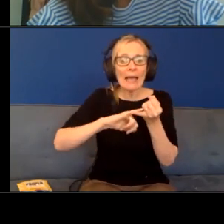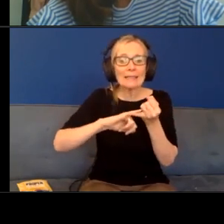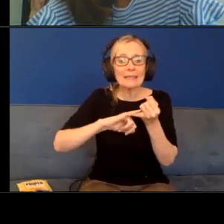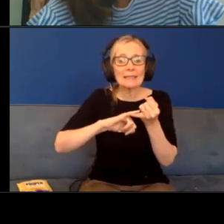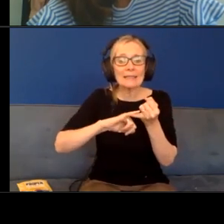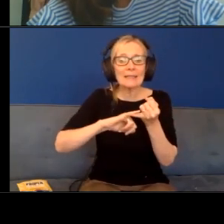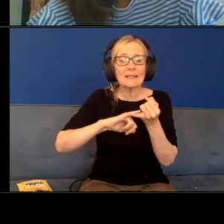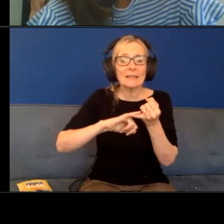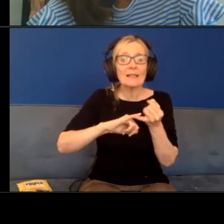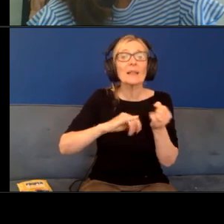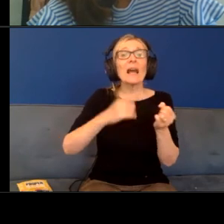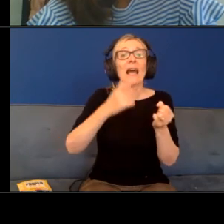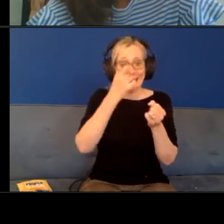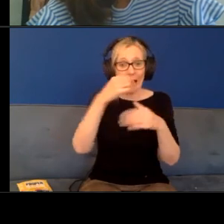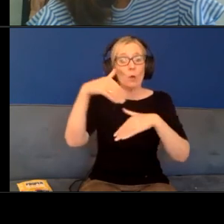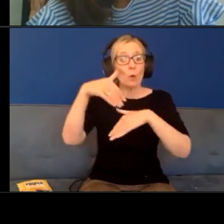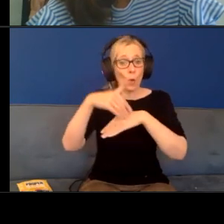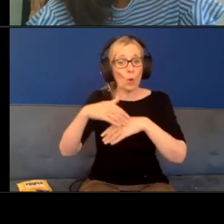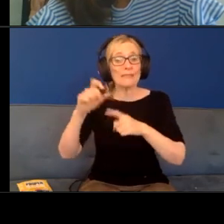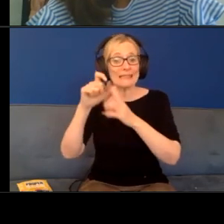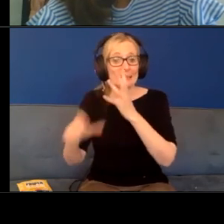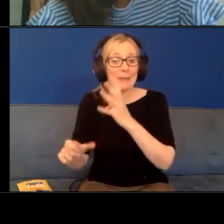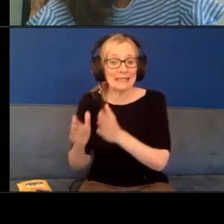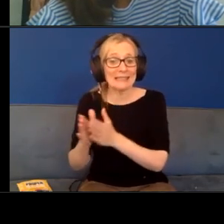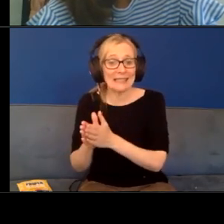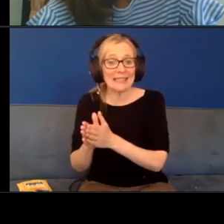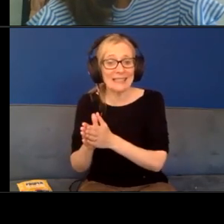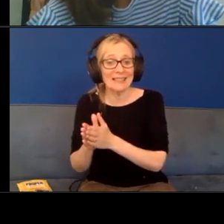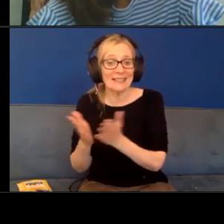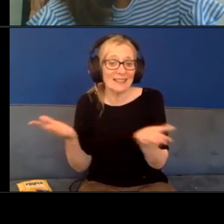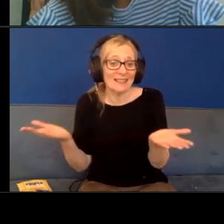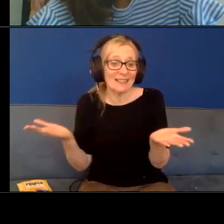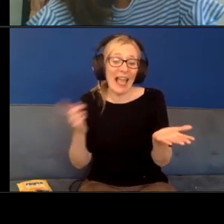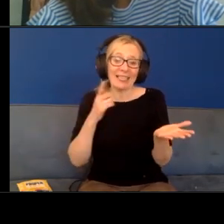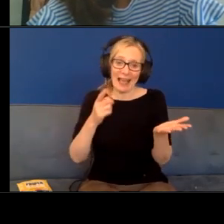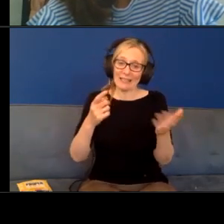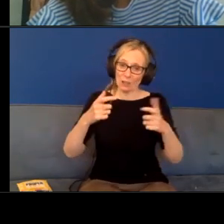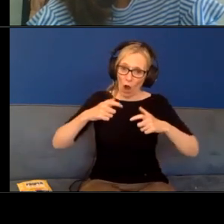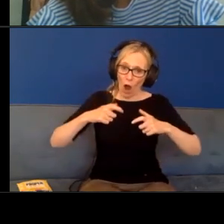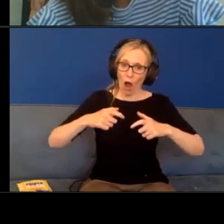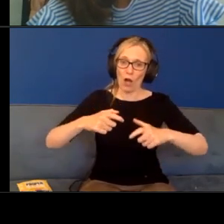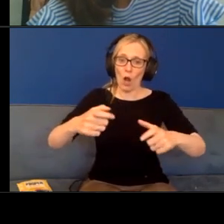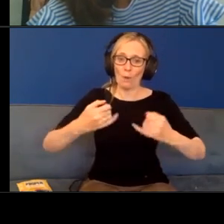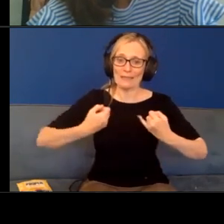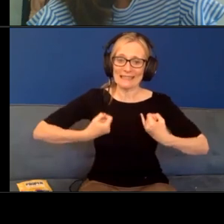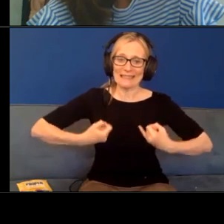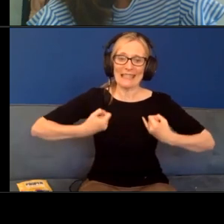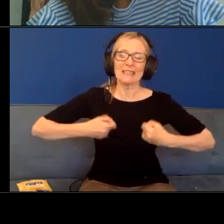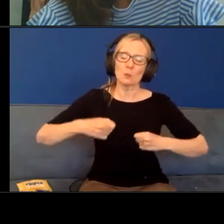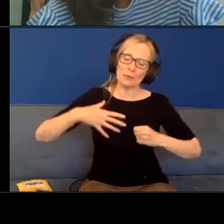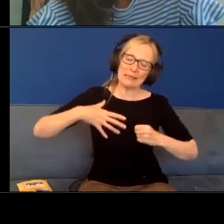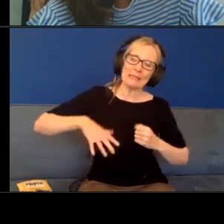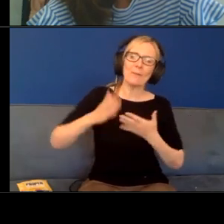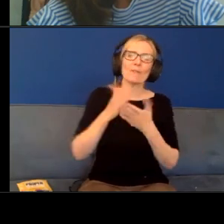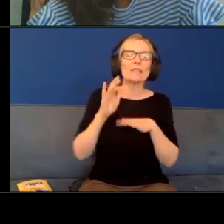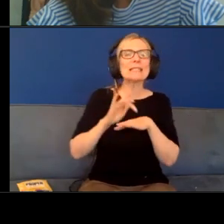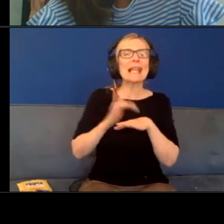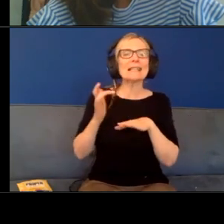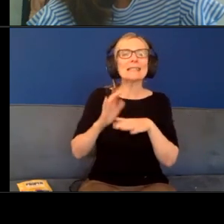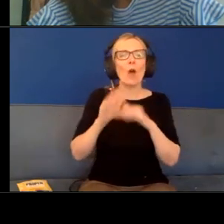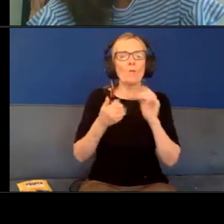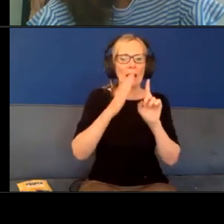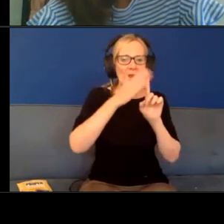some form of disability, and that is obviously an ongoing disease. So I think we just need to be very sensitive around all those